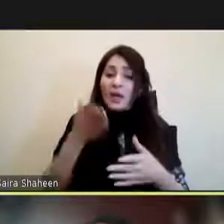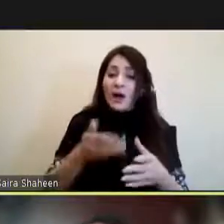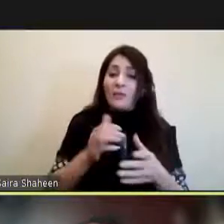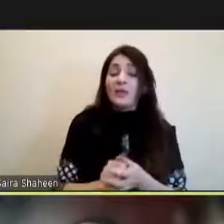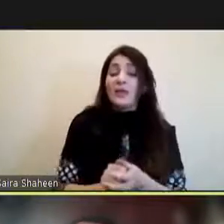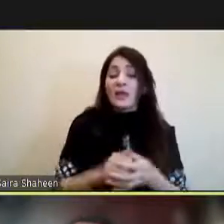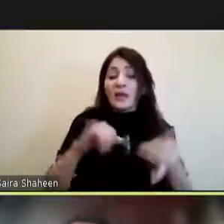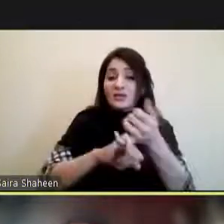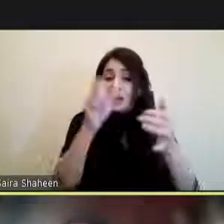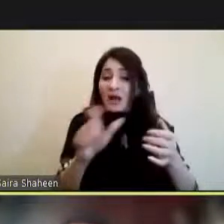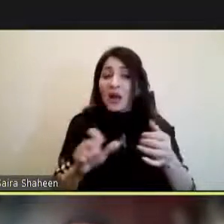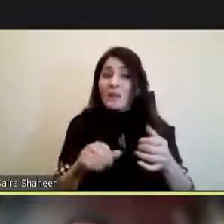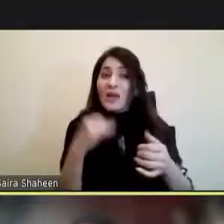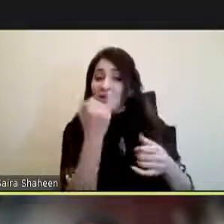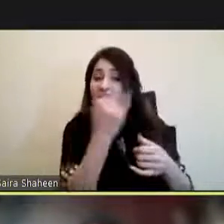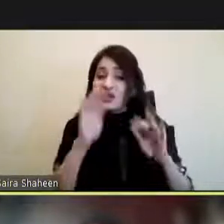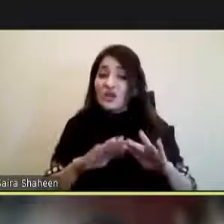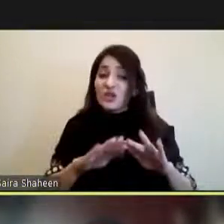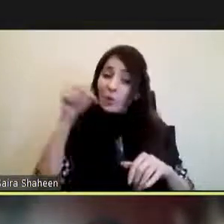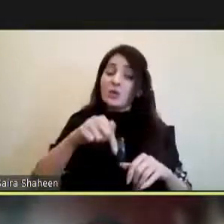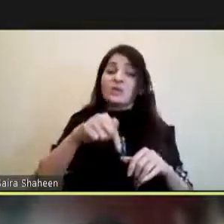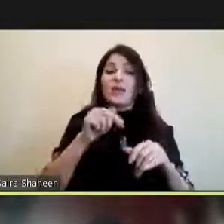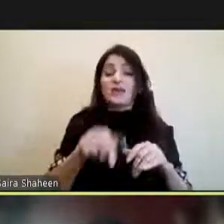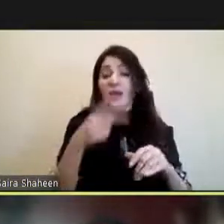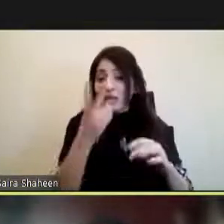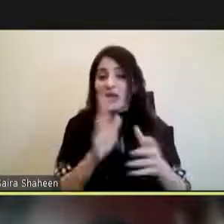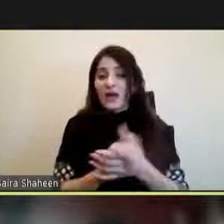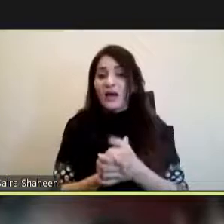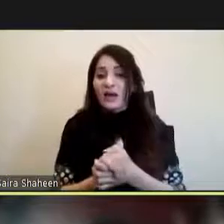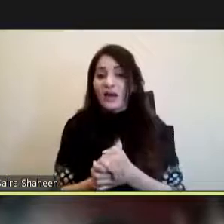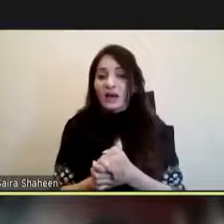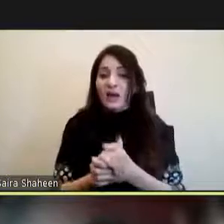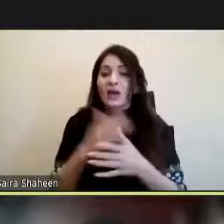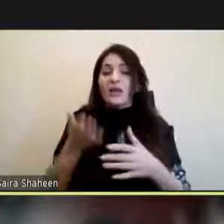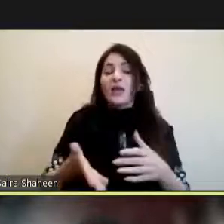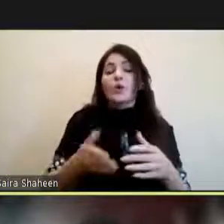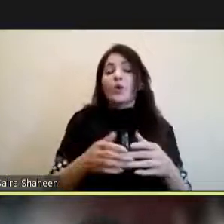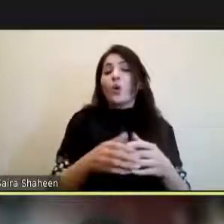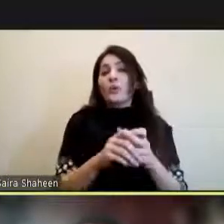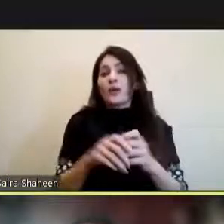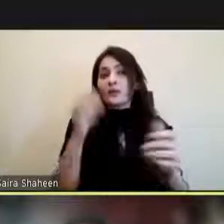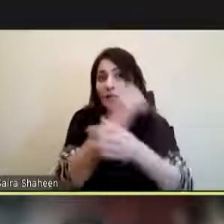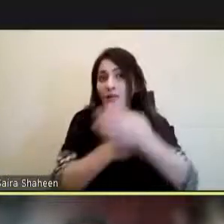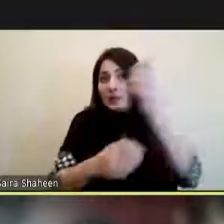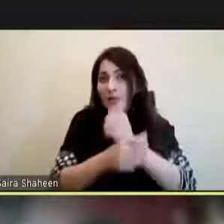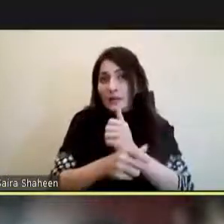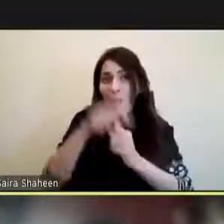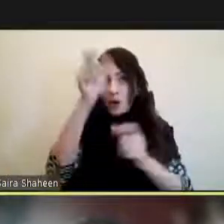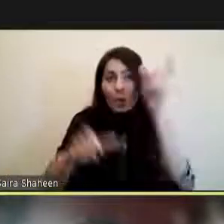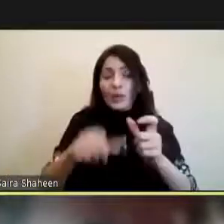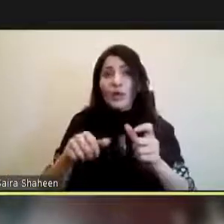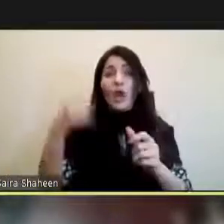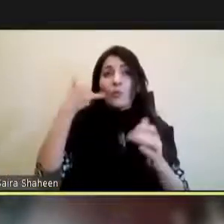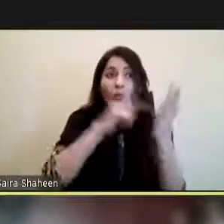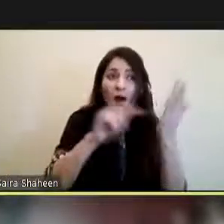better understand how persons with disabilities have access to mobile phones and use mobile services. This study will be